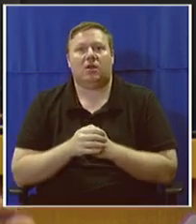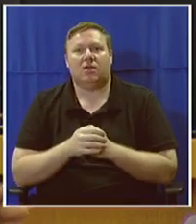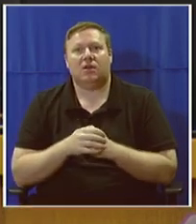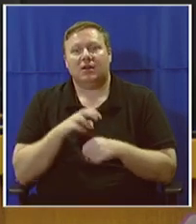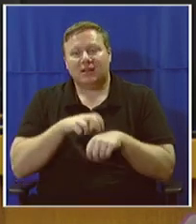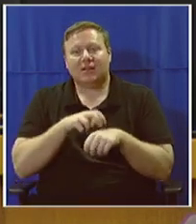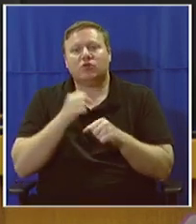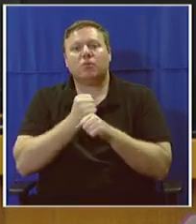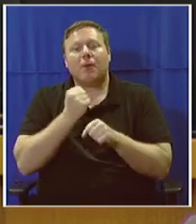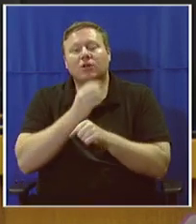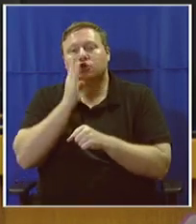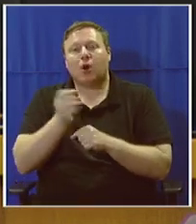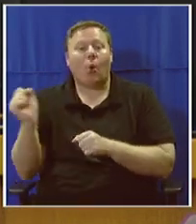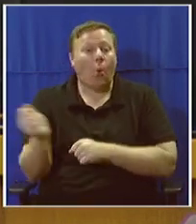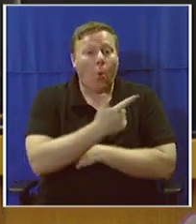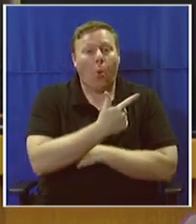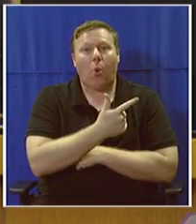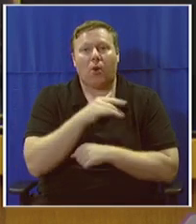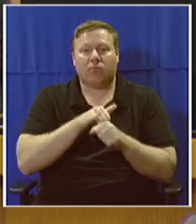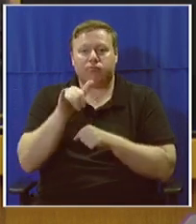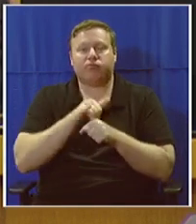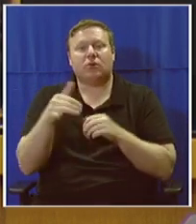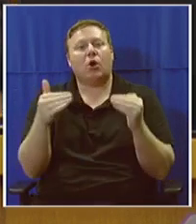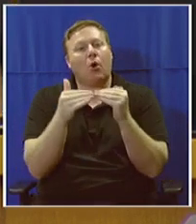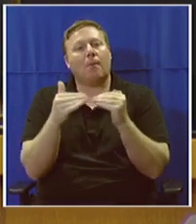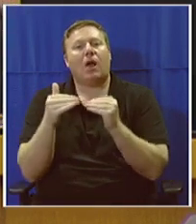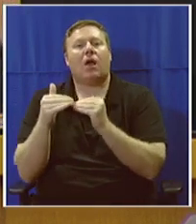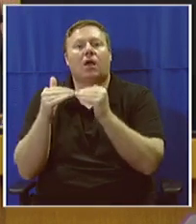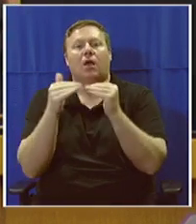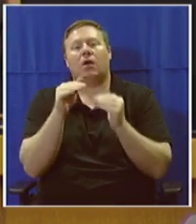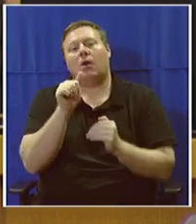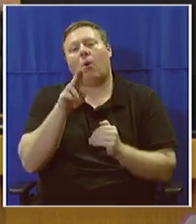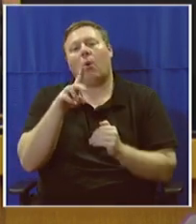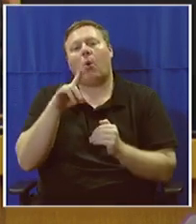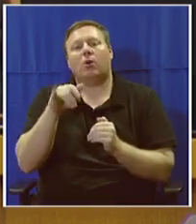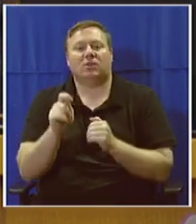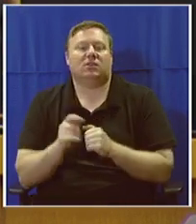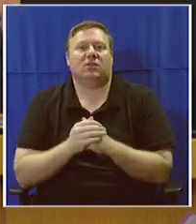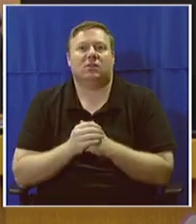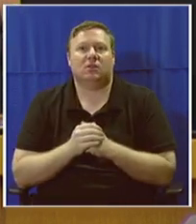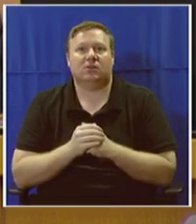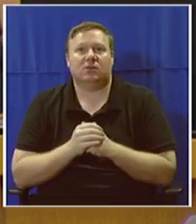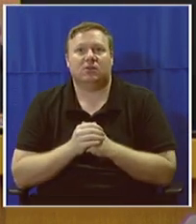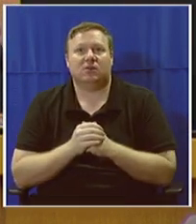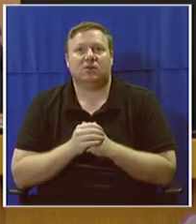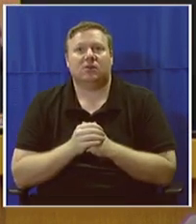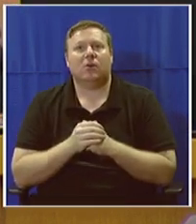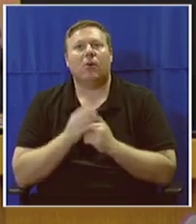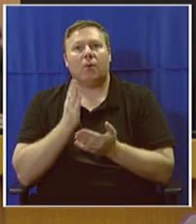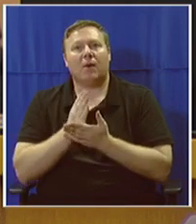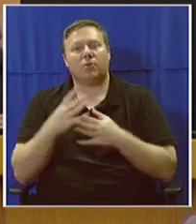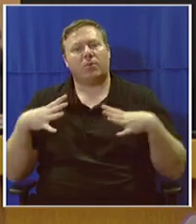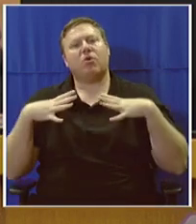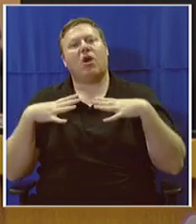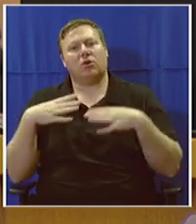that all the airlines comply with the audit of the authority which was done. So we must be proud of the work